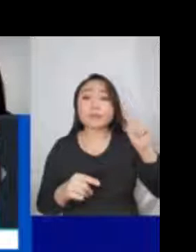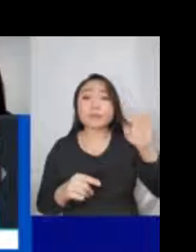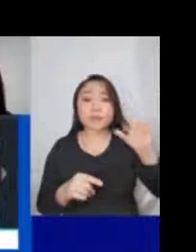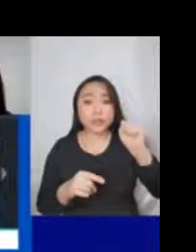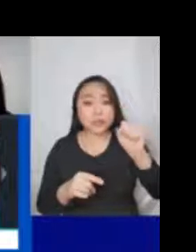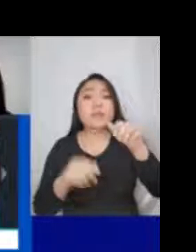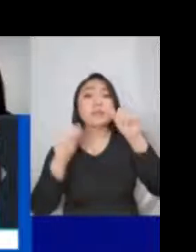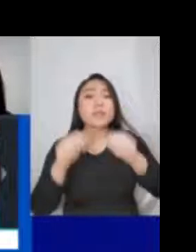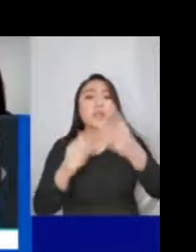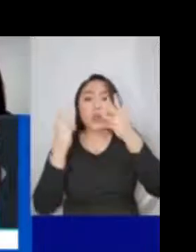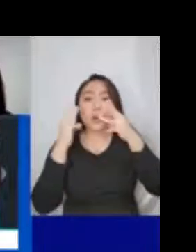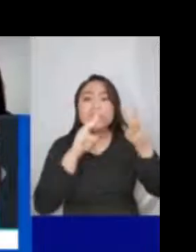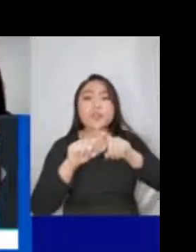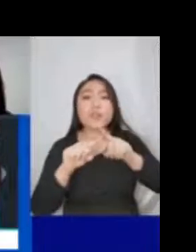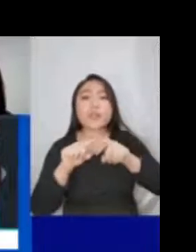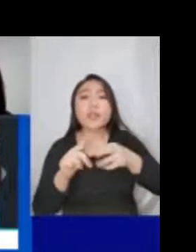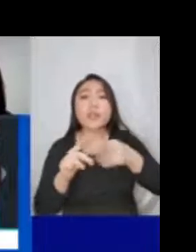to